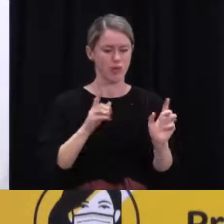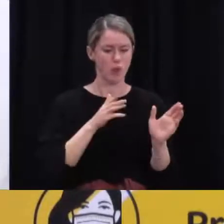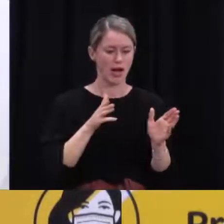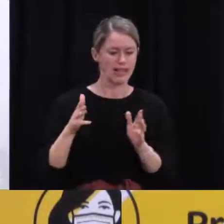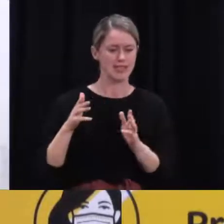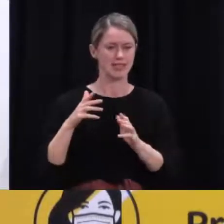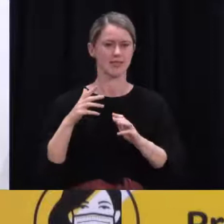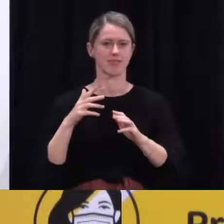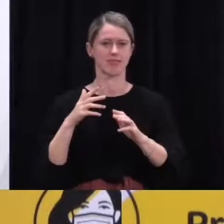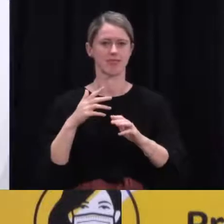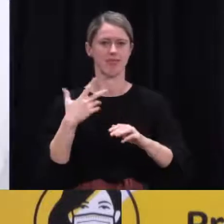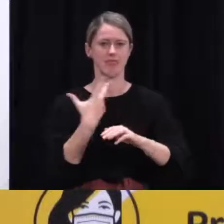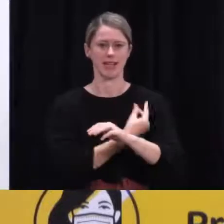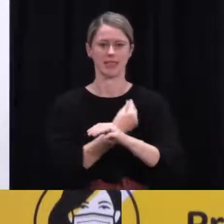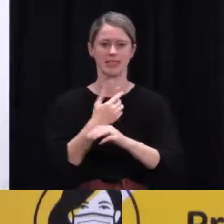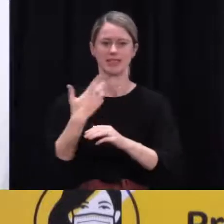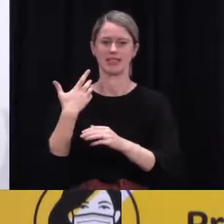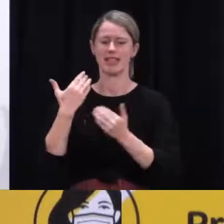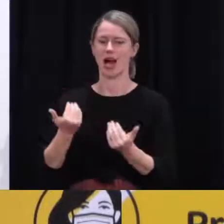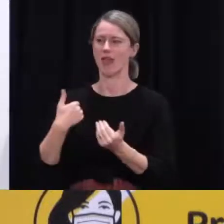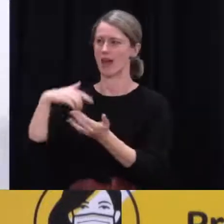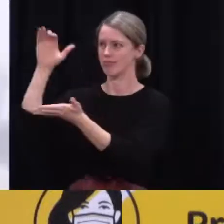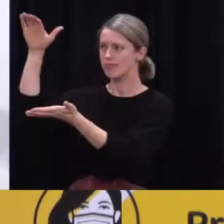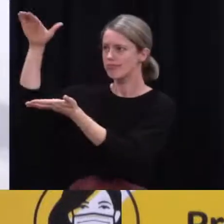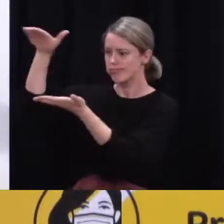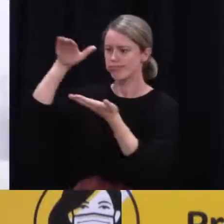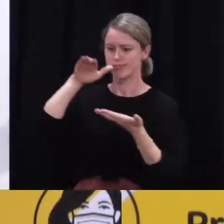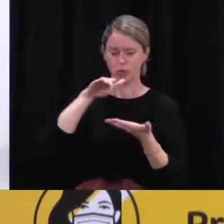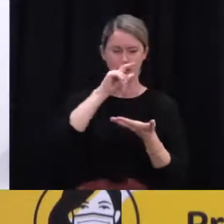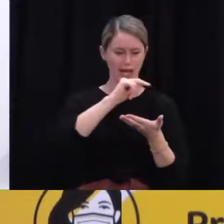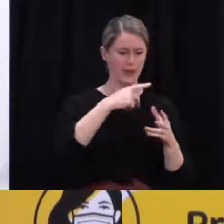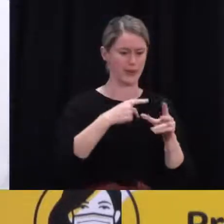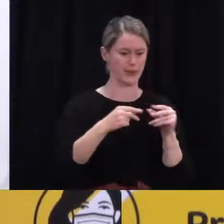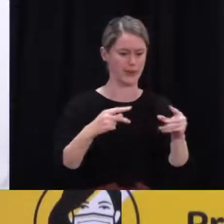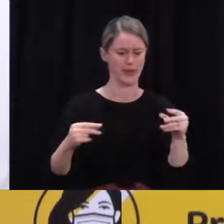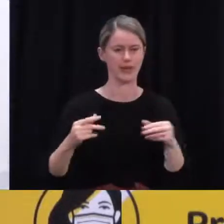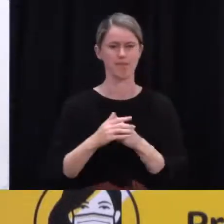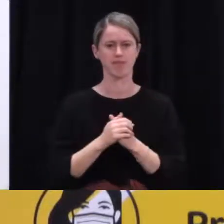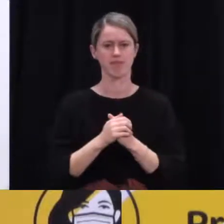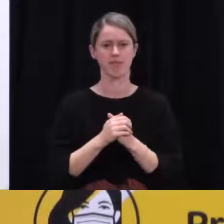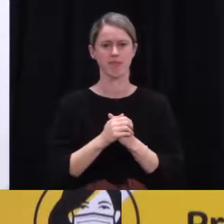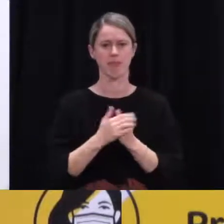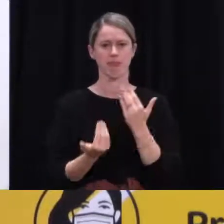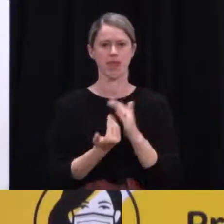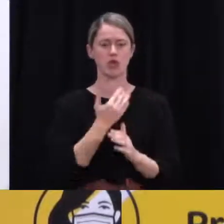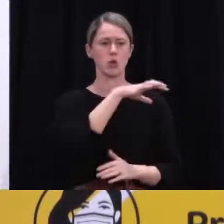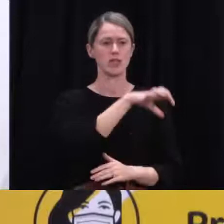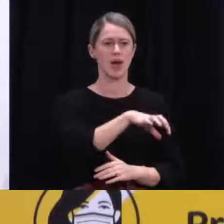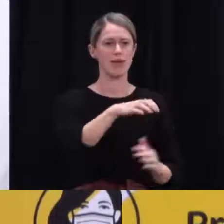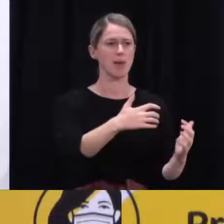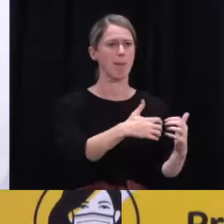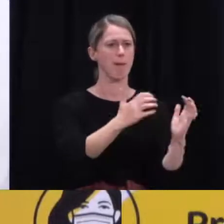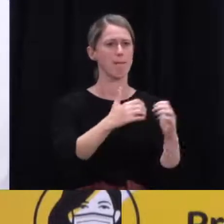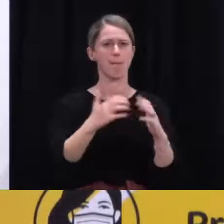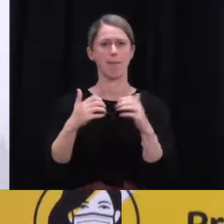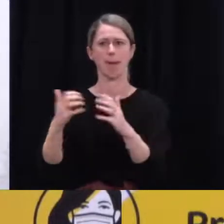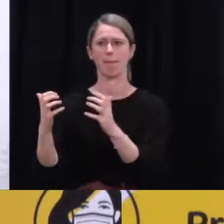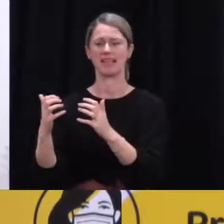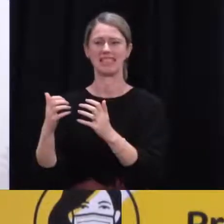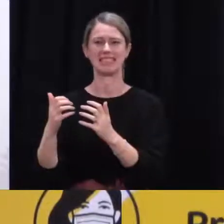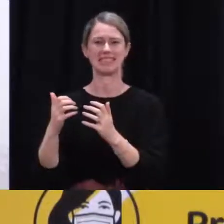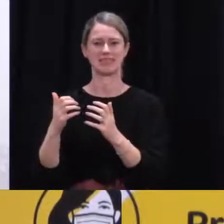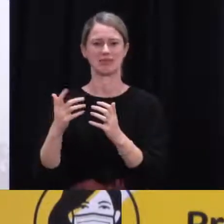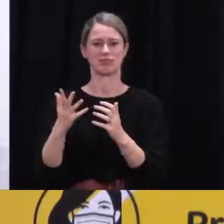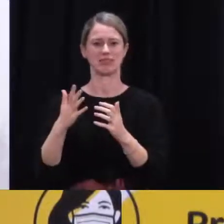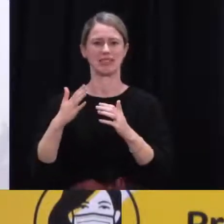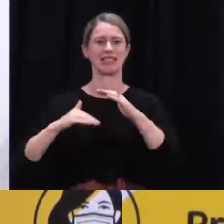that we have bigger doses of the vaccine coming into the country, our ability to stand up new sites is not infinite either. In